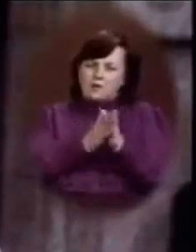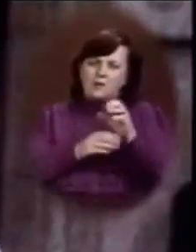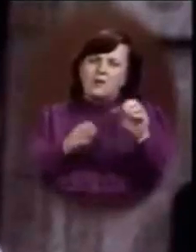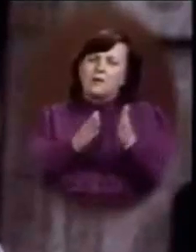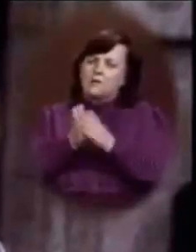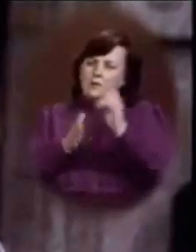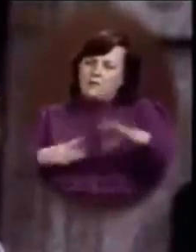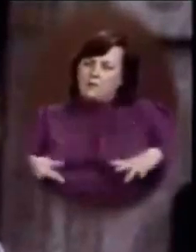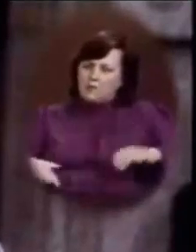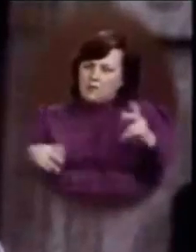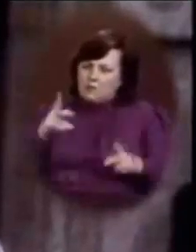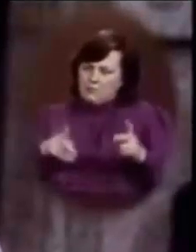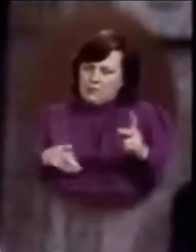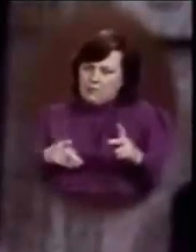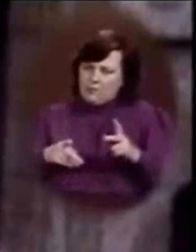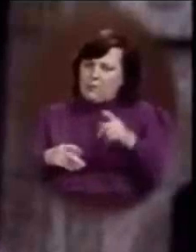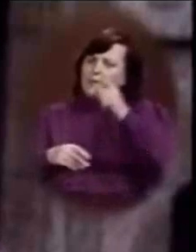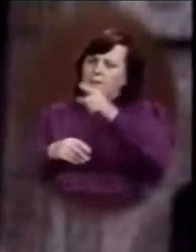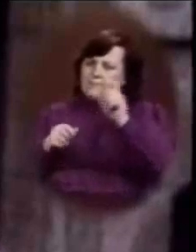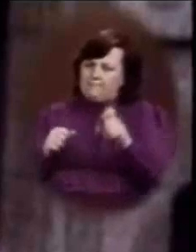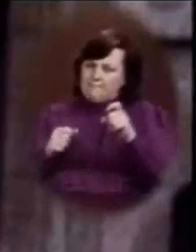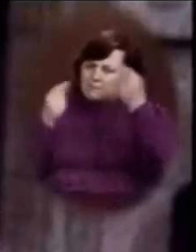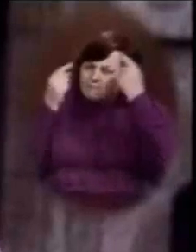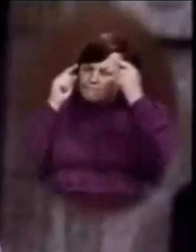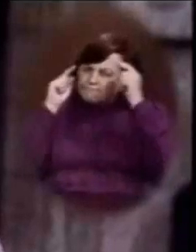Soviet people, that he reach his goal.